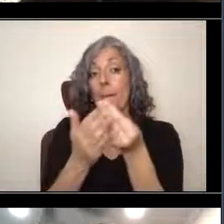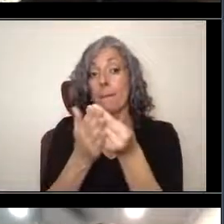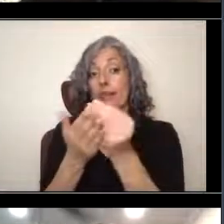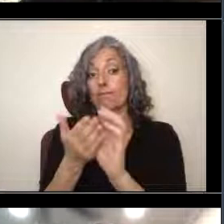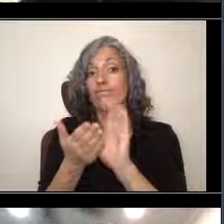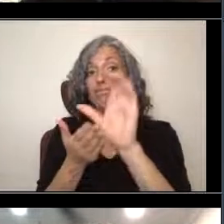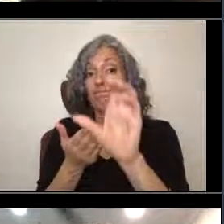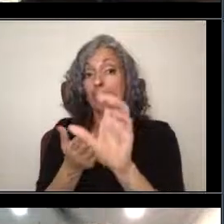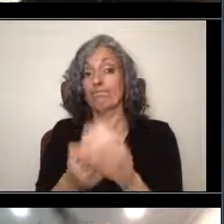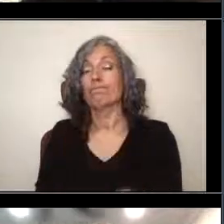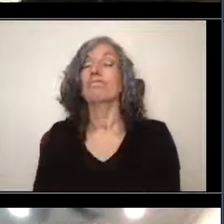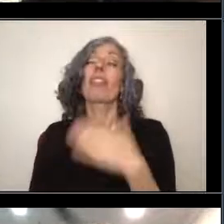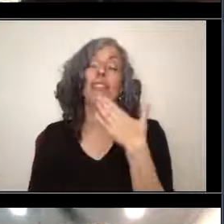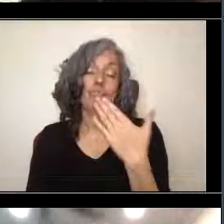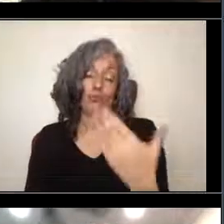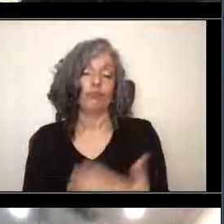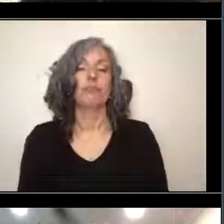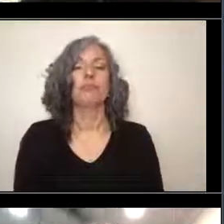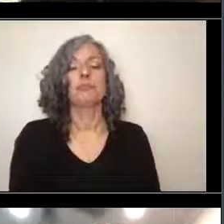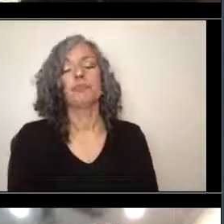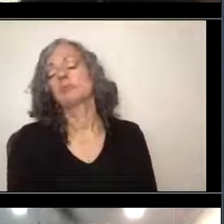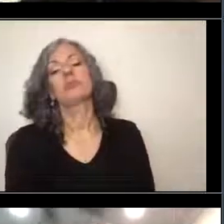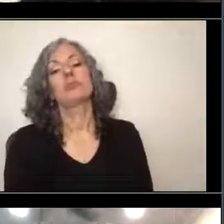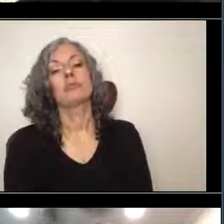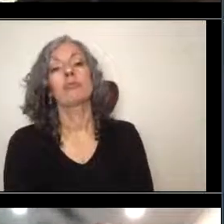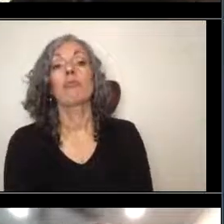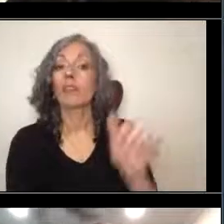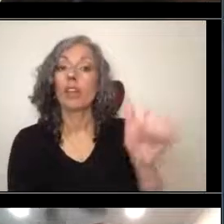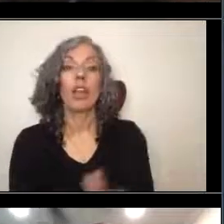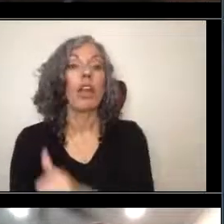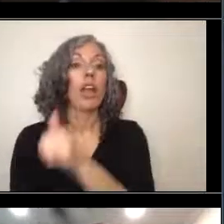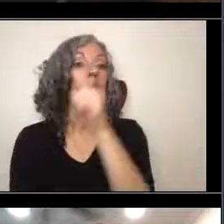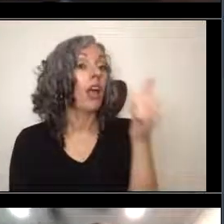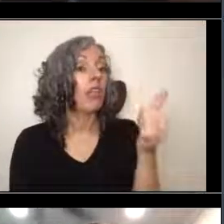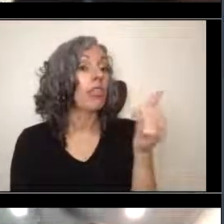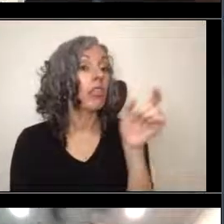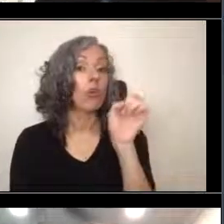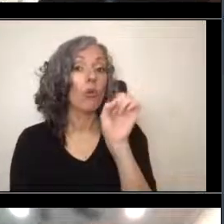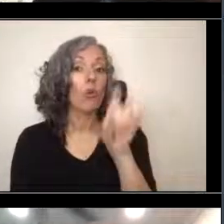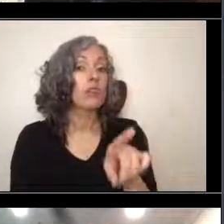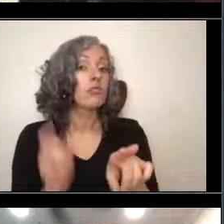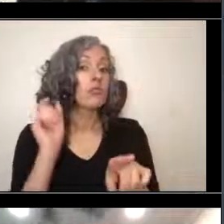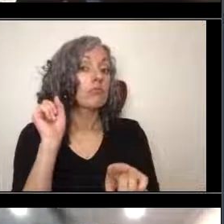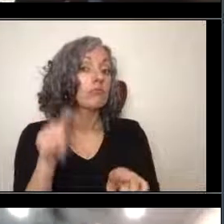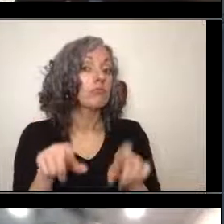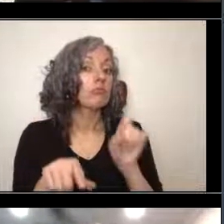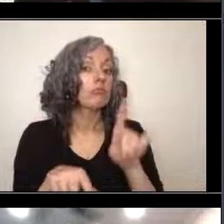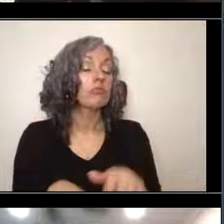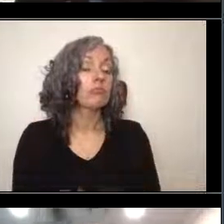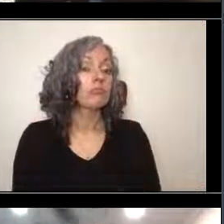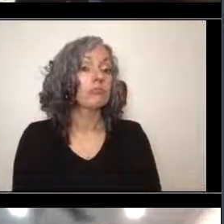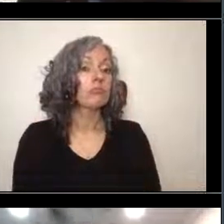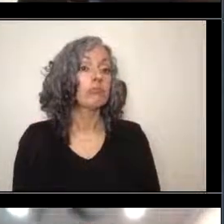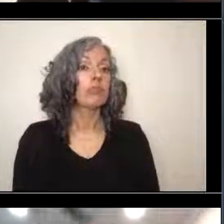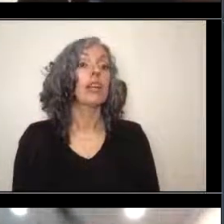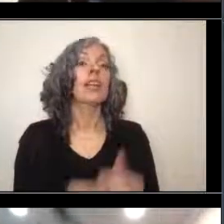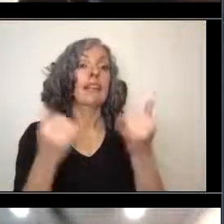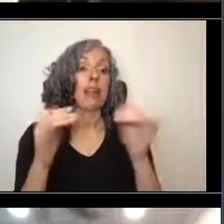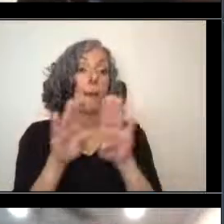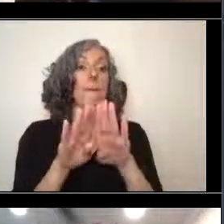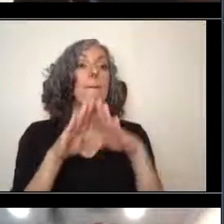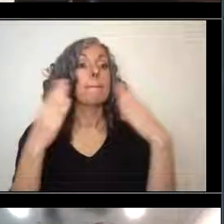you. Thank you. Any other commissioners have questions? Then we will turn to public comment. I understand we have